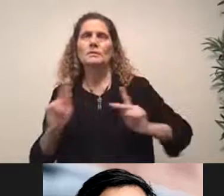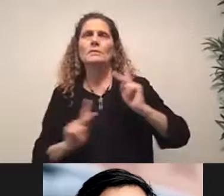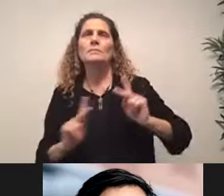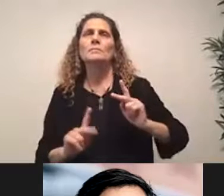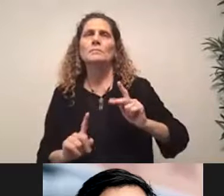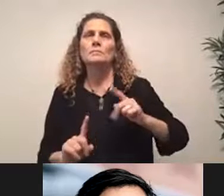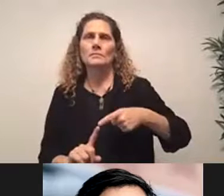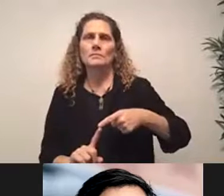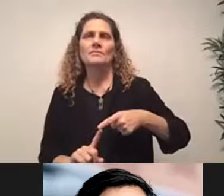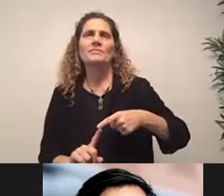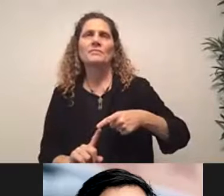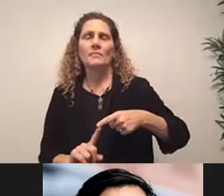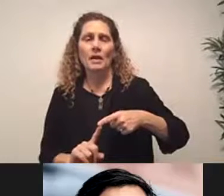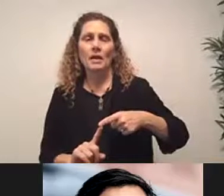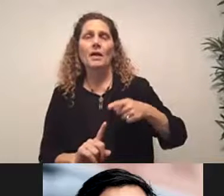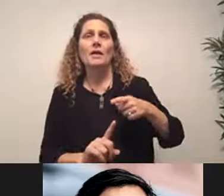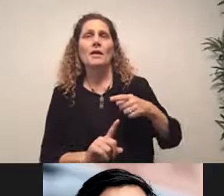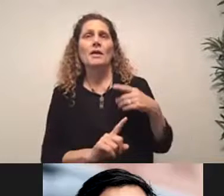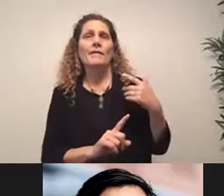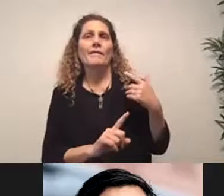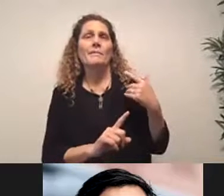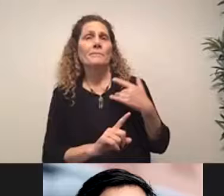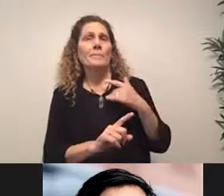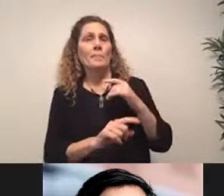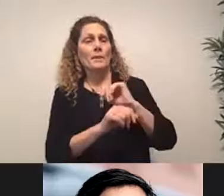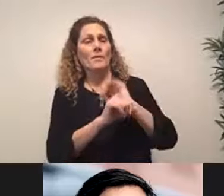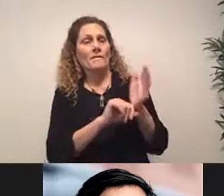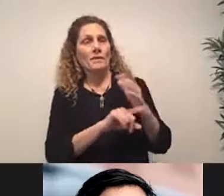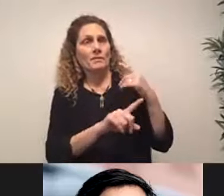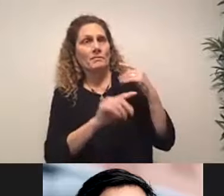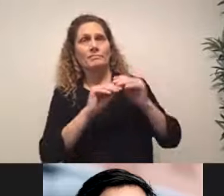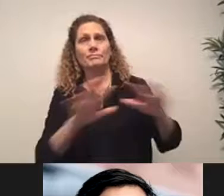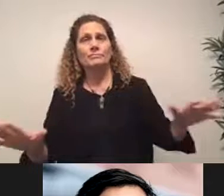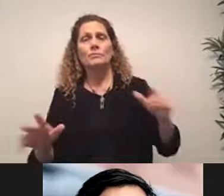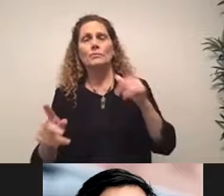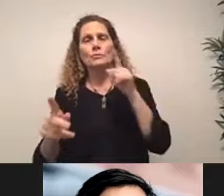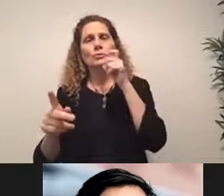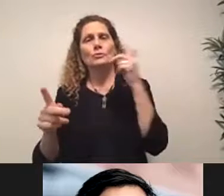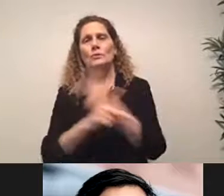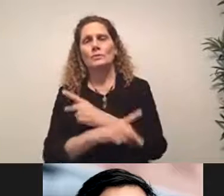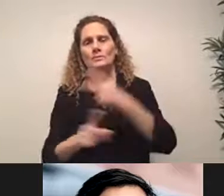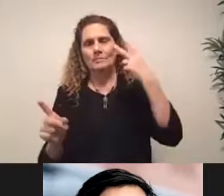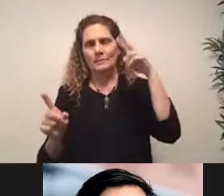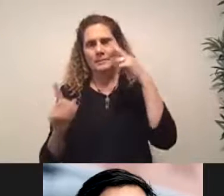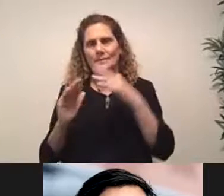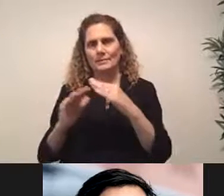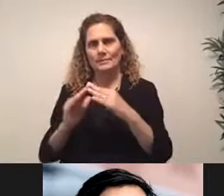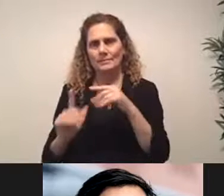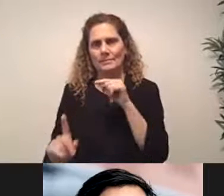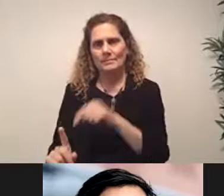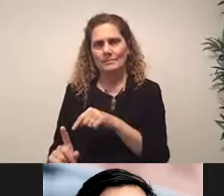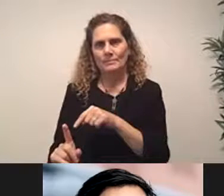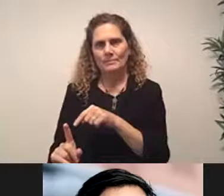impacted by COVID-19. We at the Collaborative have kept a close eye on this, and in fact have had researchers in the